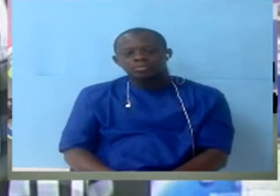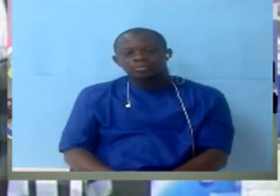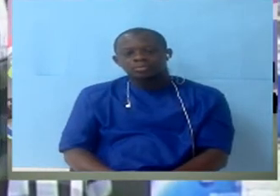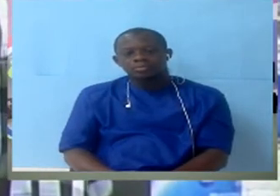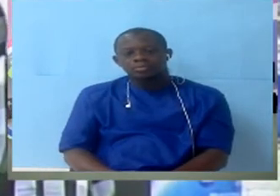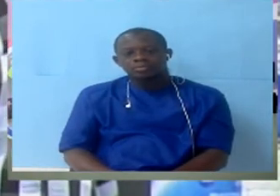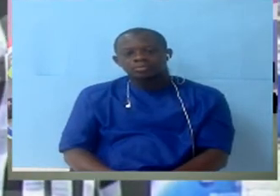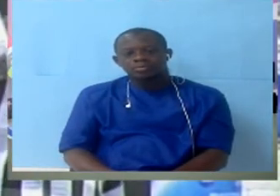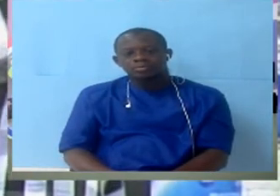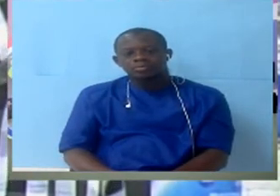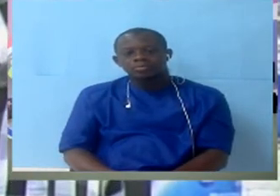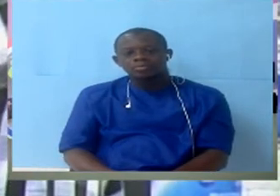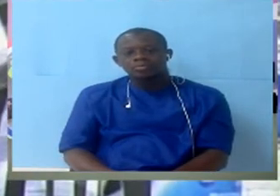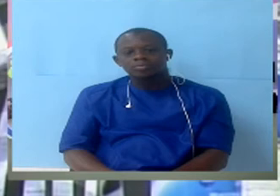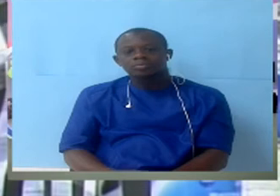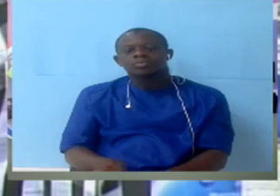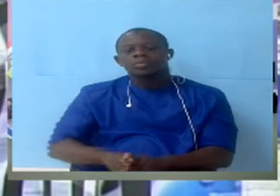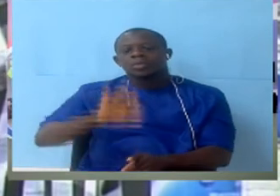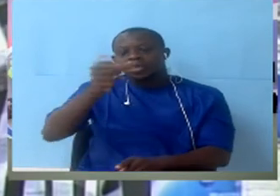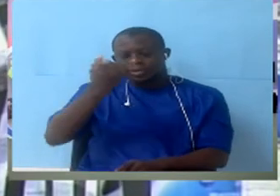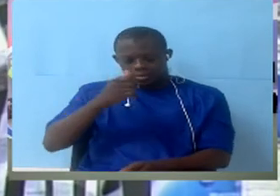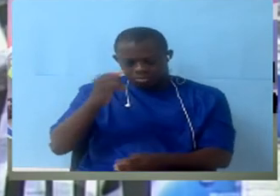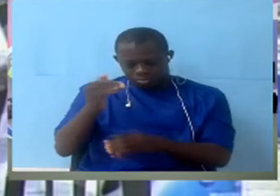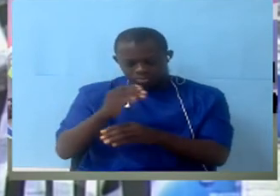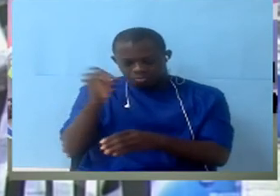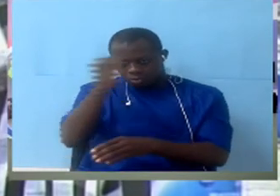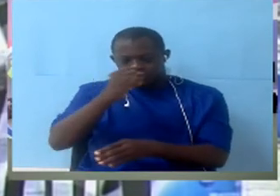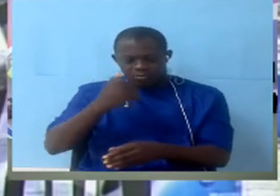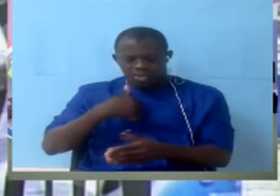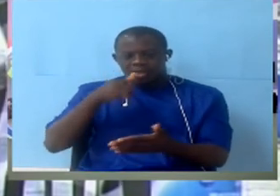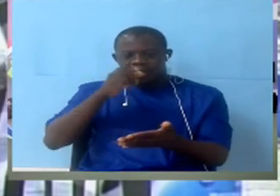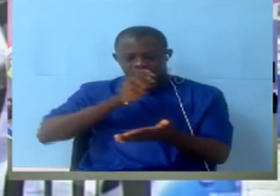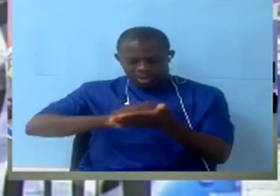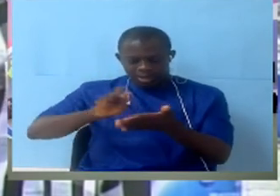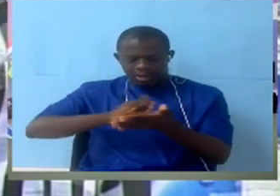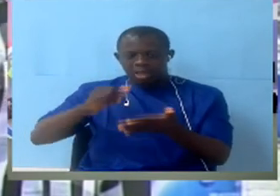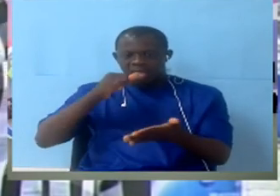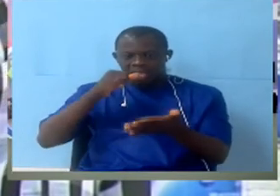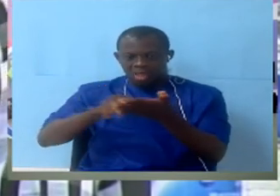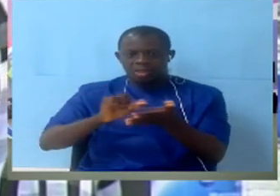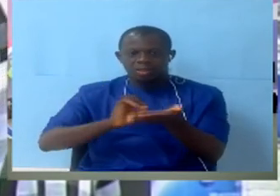Because to the ex-president found. Yes, because I wrote to the ex-president